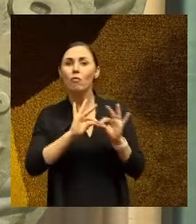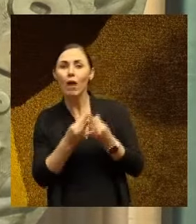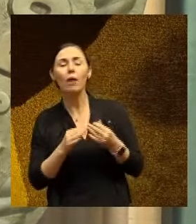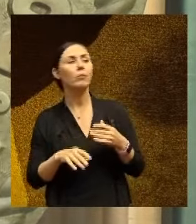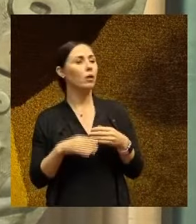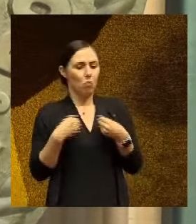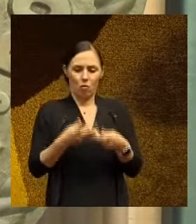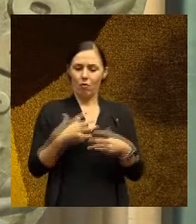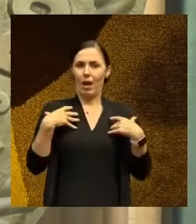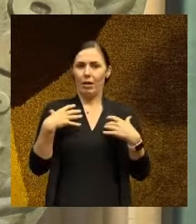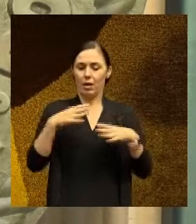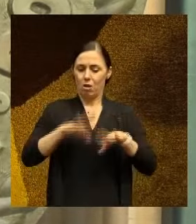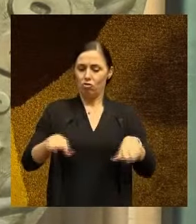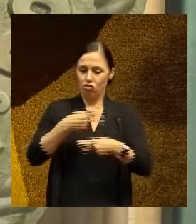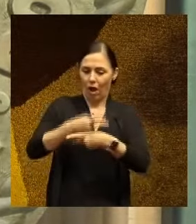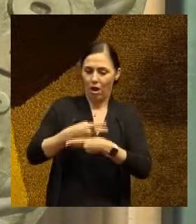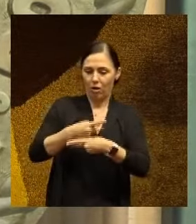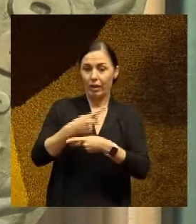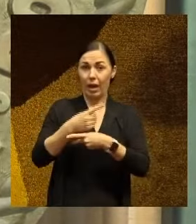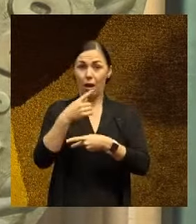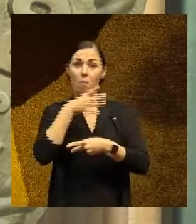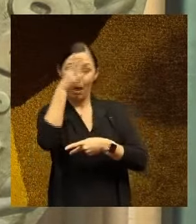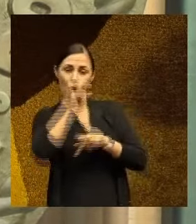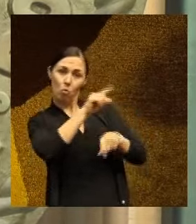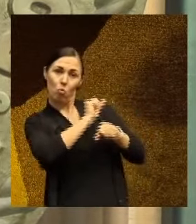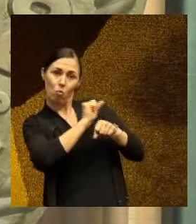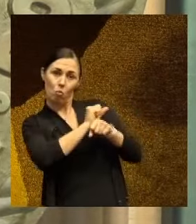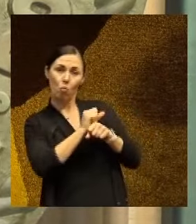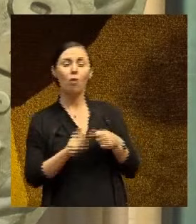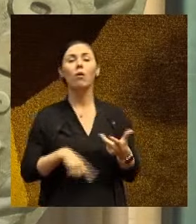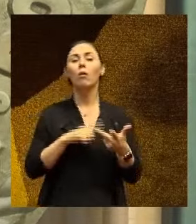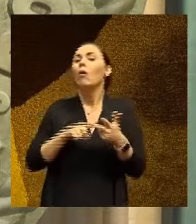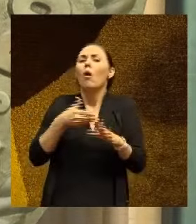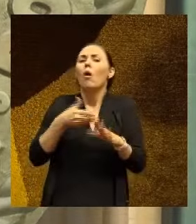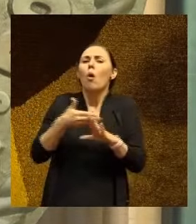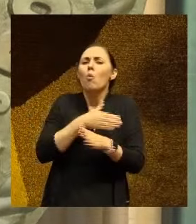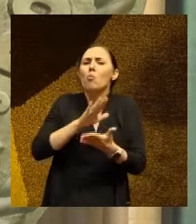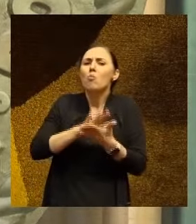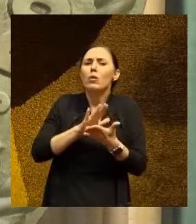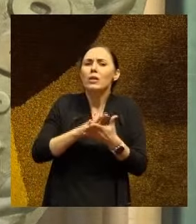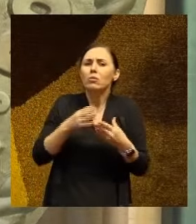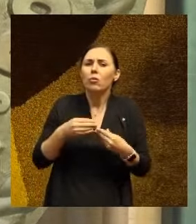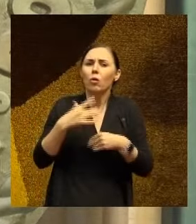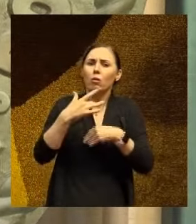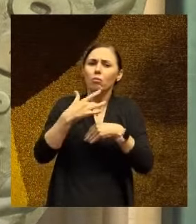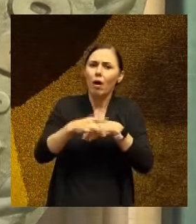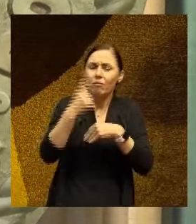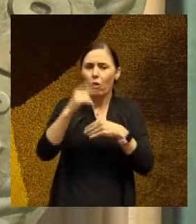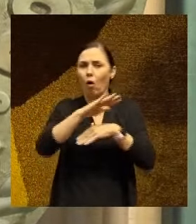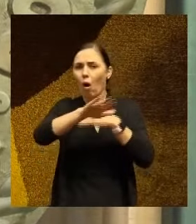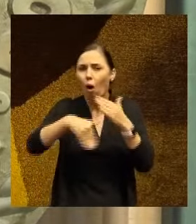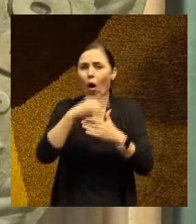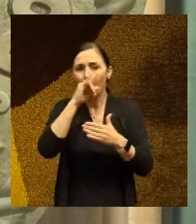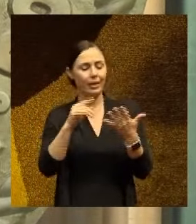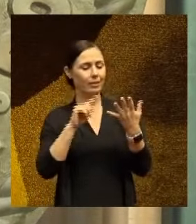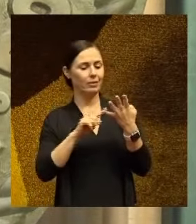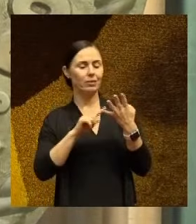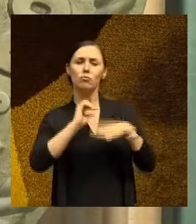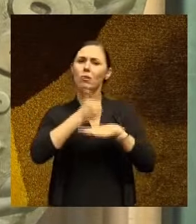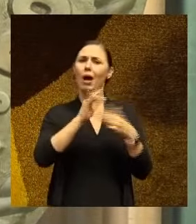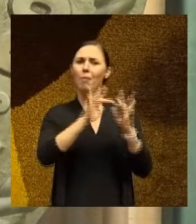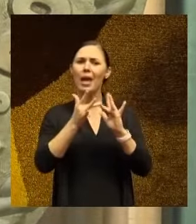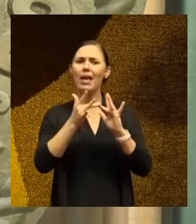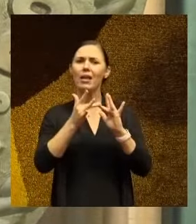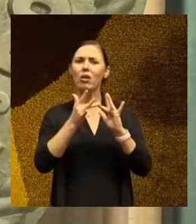working parents and preschools for every child in Hawaii, and to create a broadband network that includes everyone